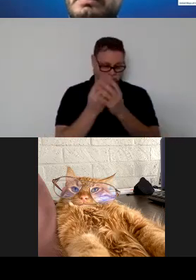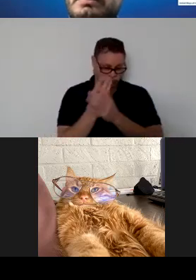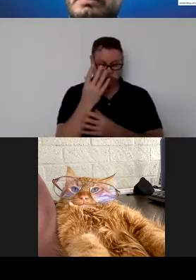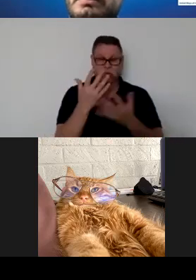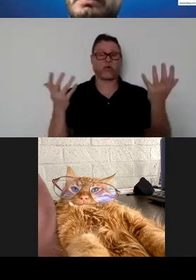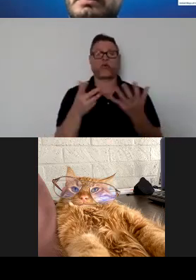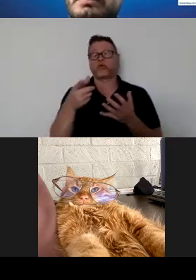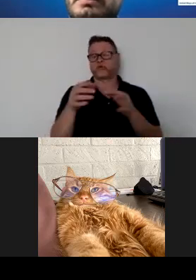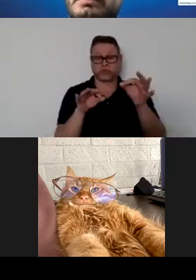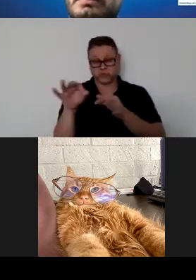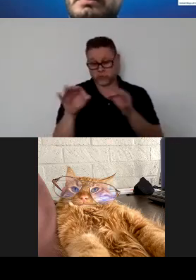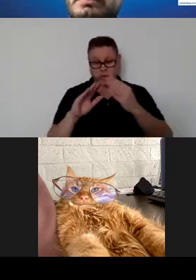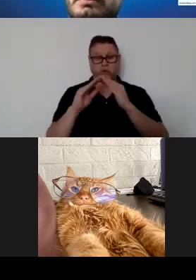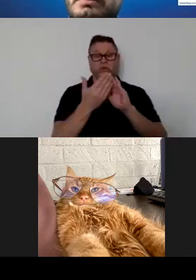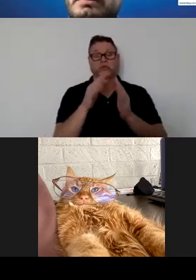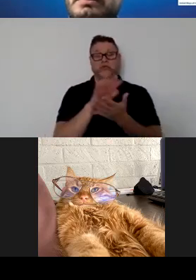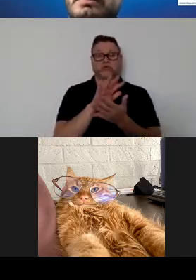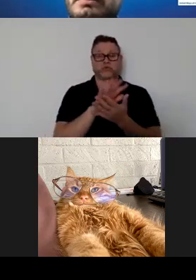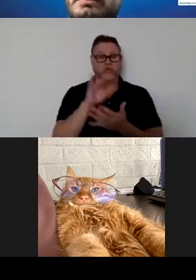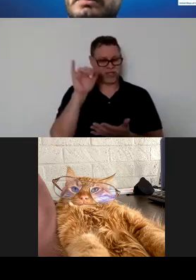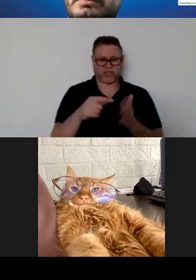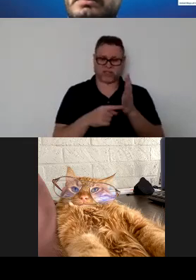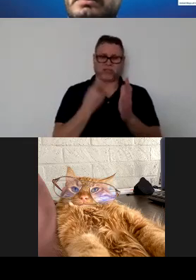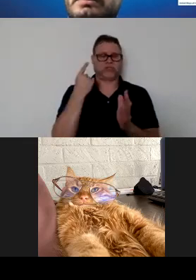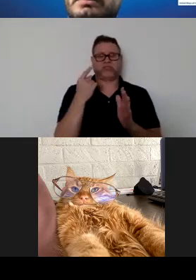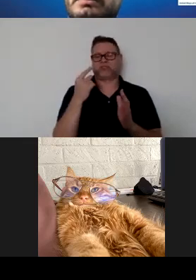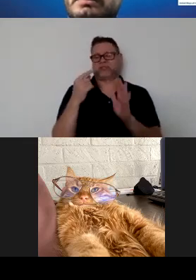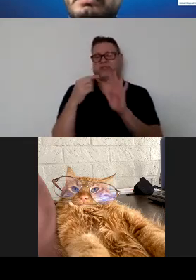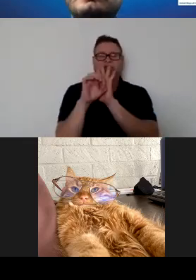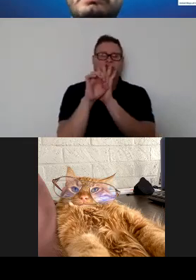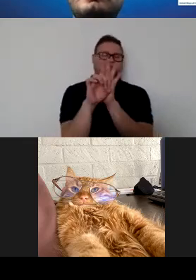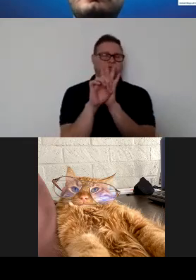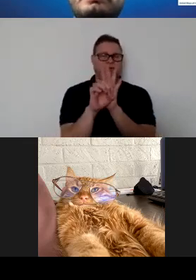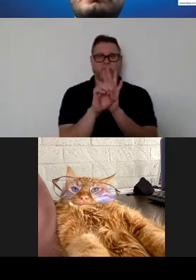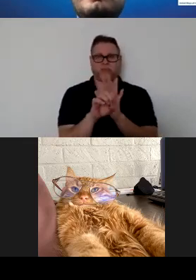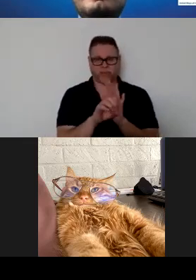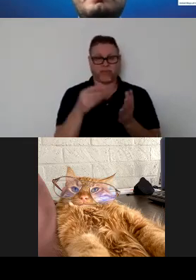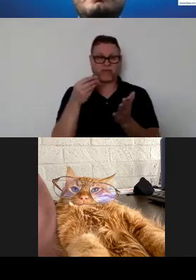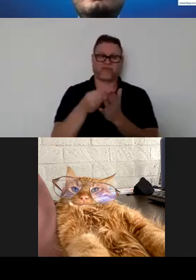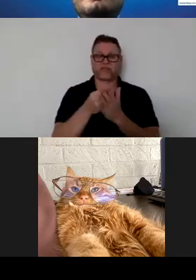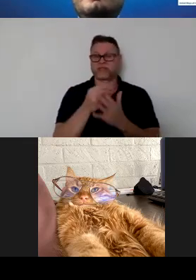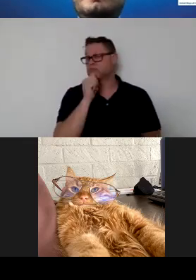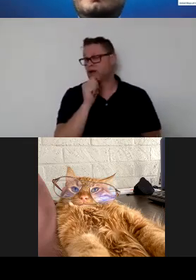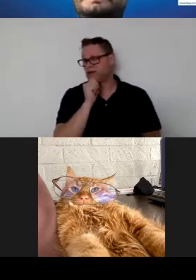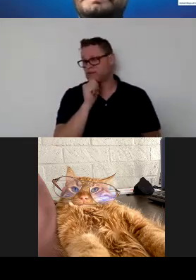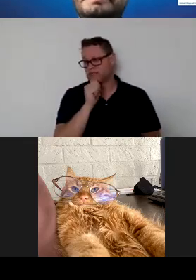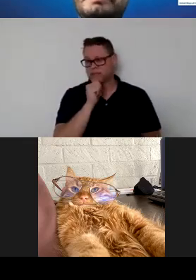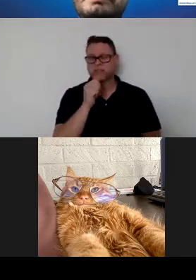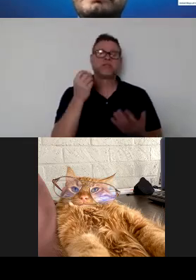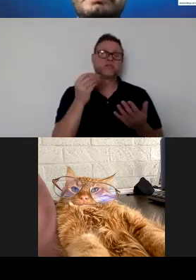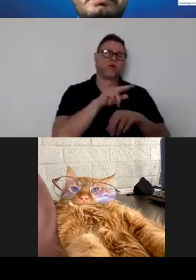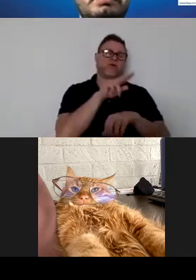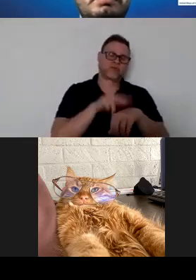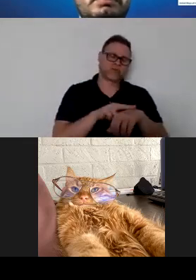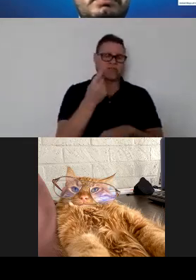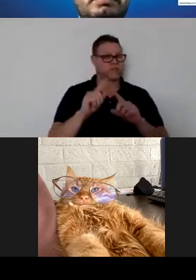you've described in community schools, that's just an example. Their funding is private, so of course it's